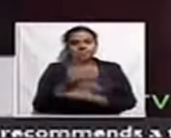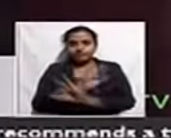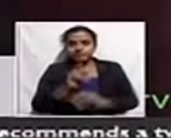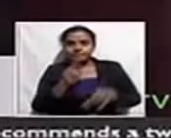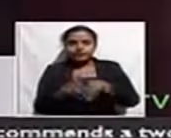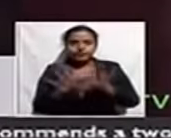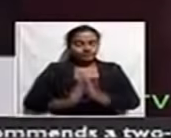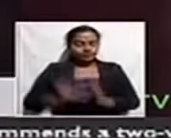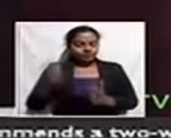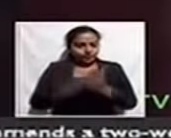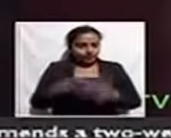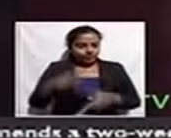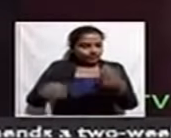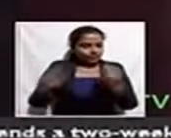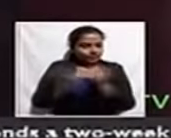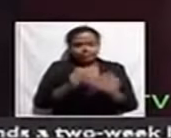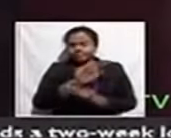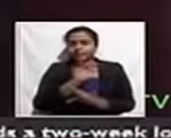stages.